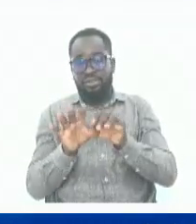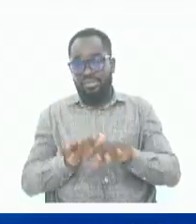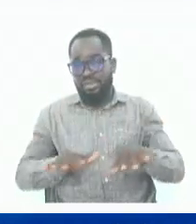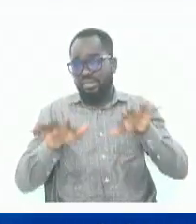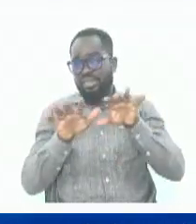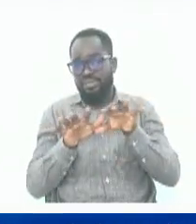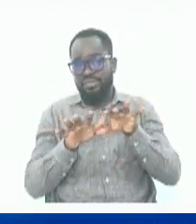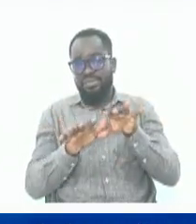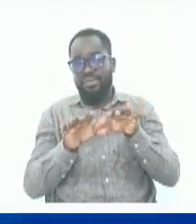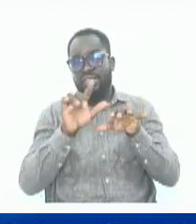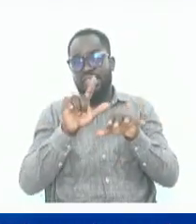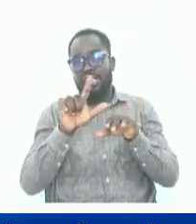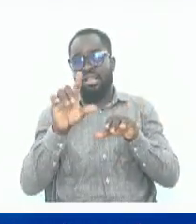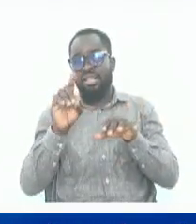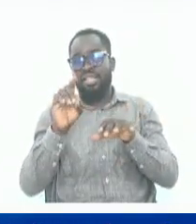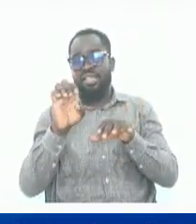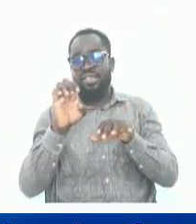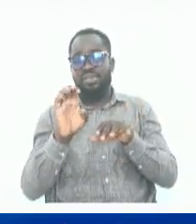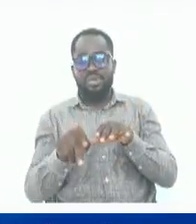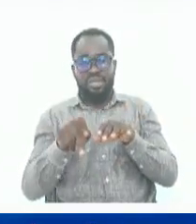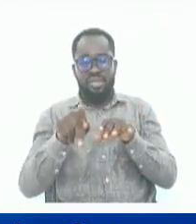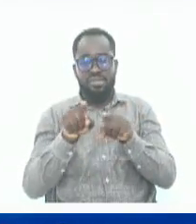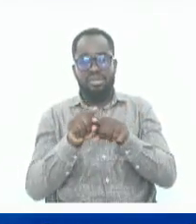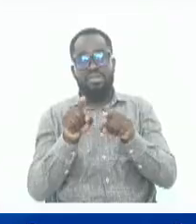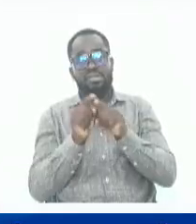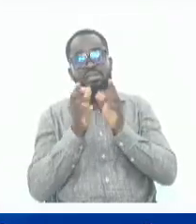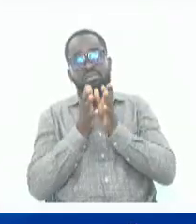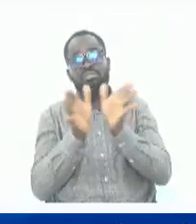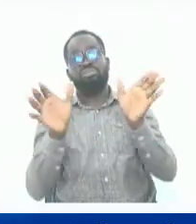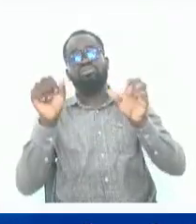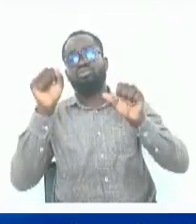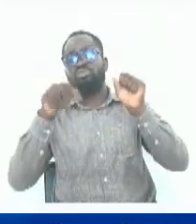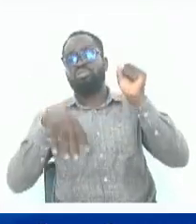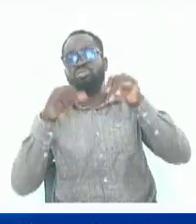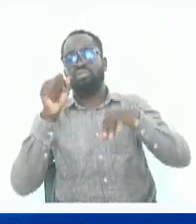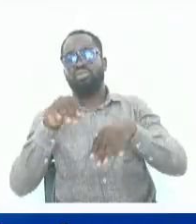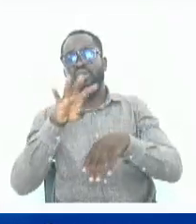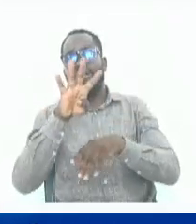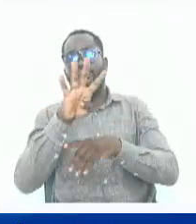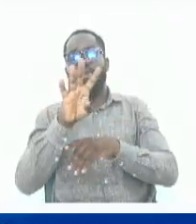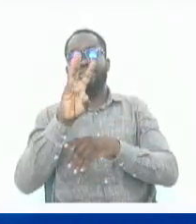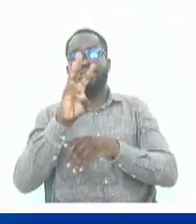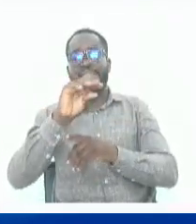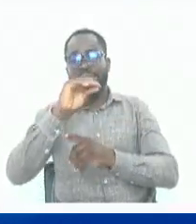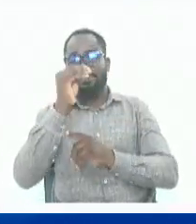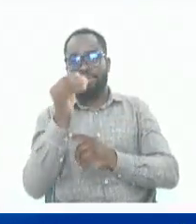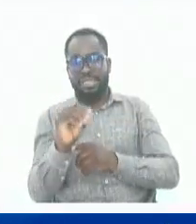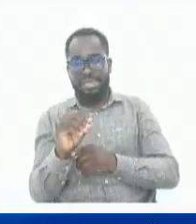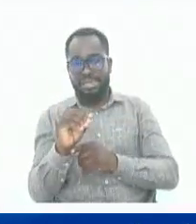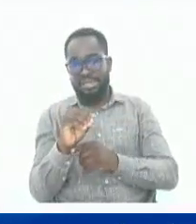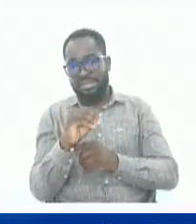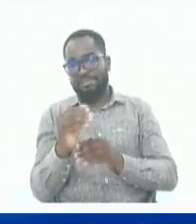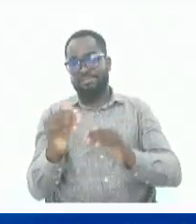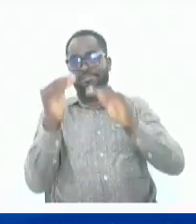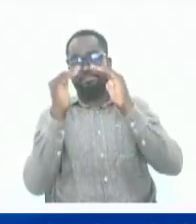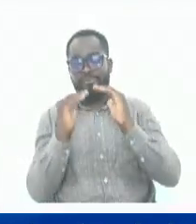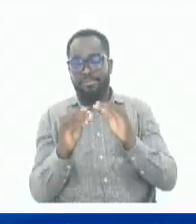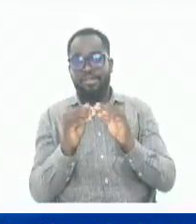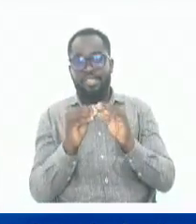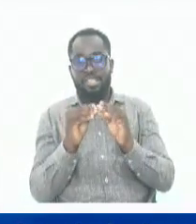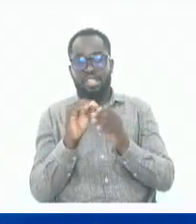non-oil GDP, the services sector remained the largest contributor at 46%, followed by industry